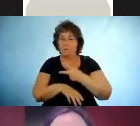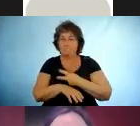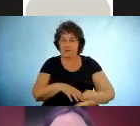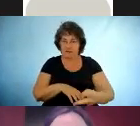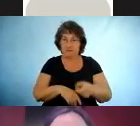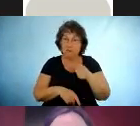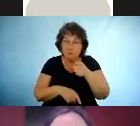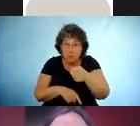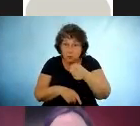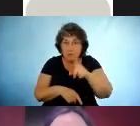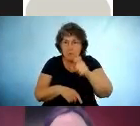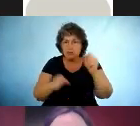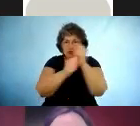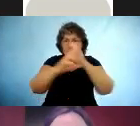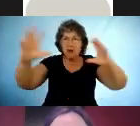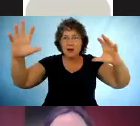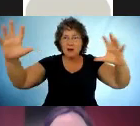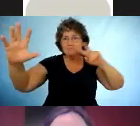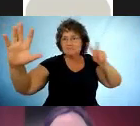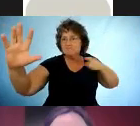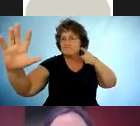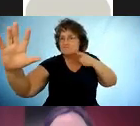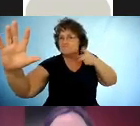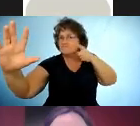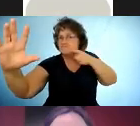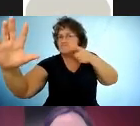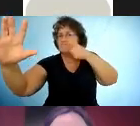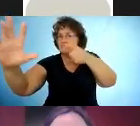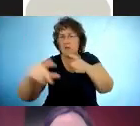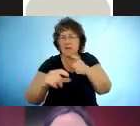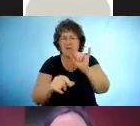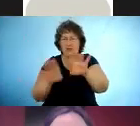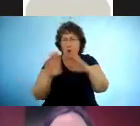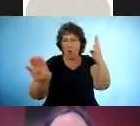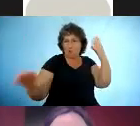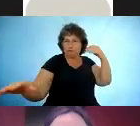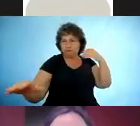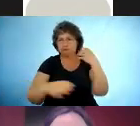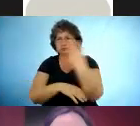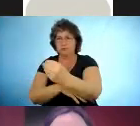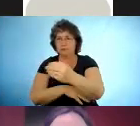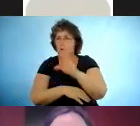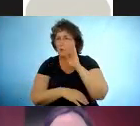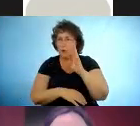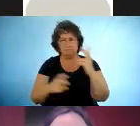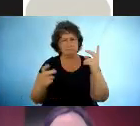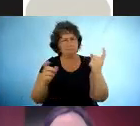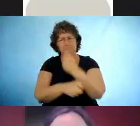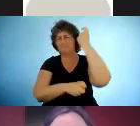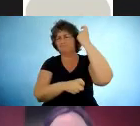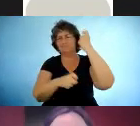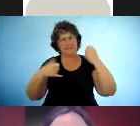dreams and keep your eyes on that door. The inevitable victory can still be